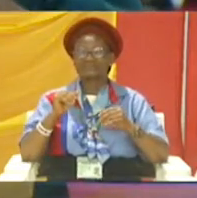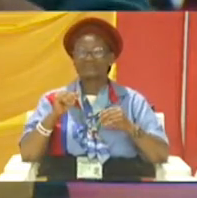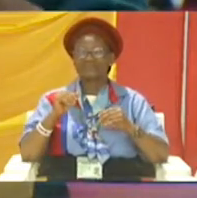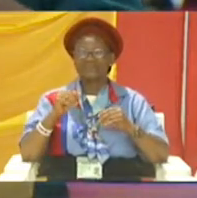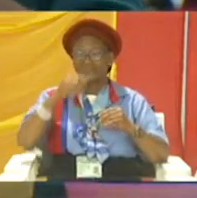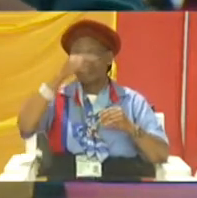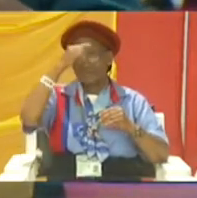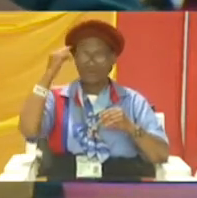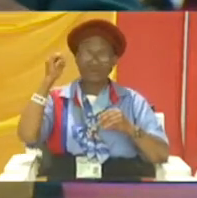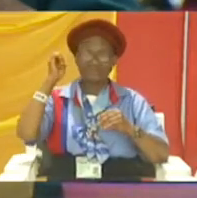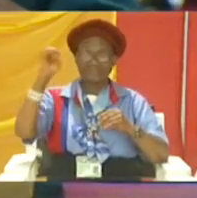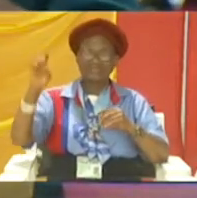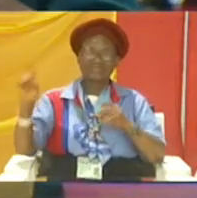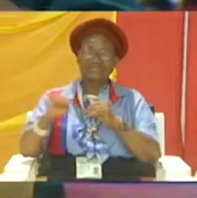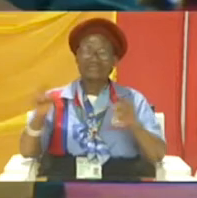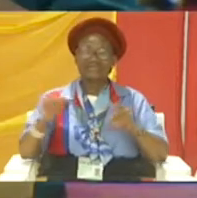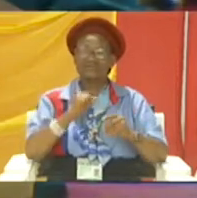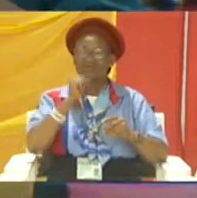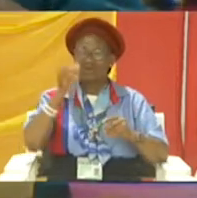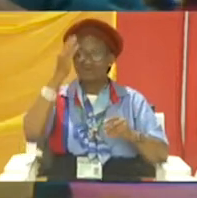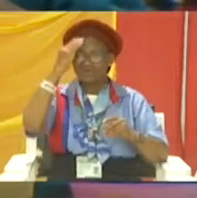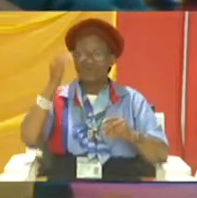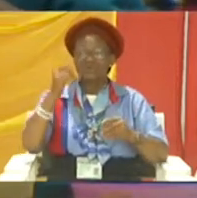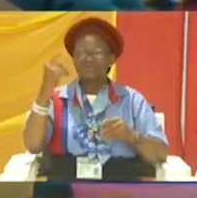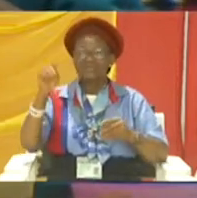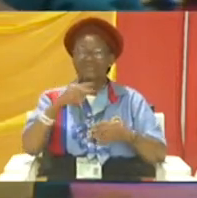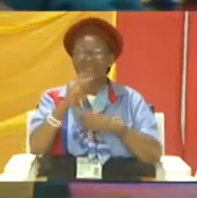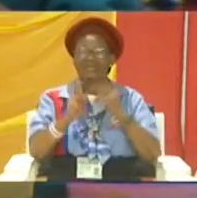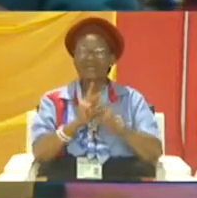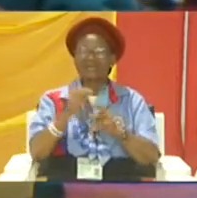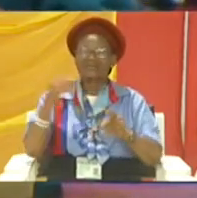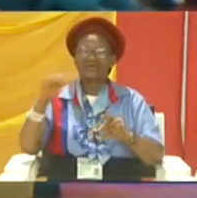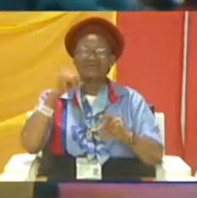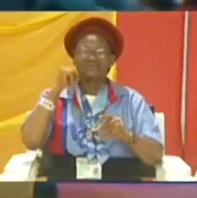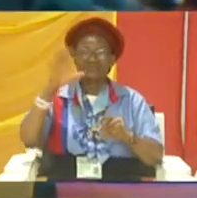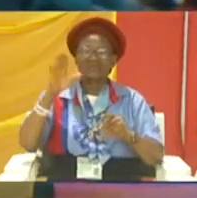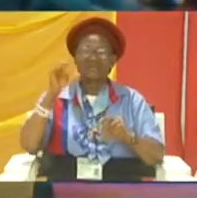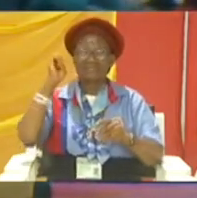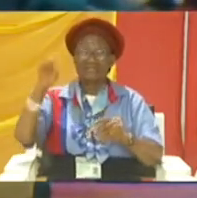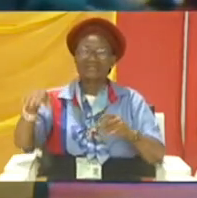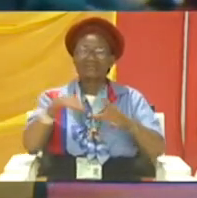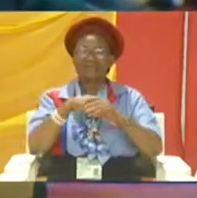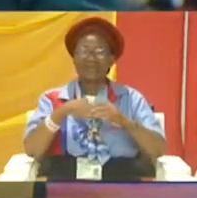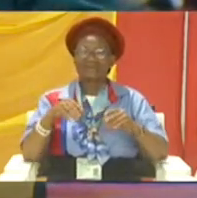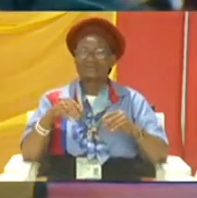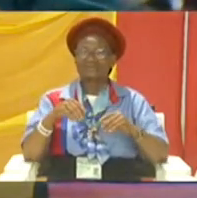because he didn't know the kind of woman he married.